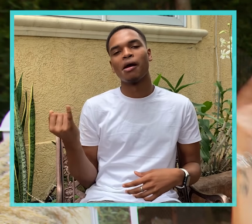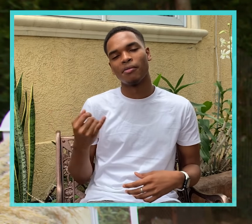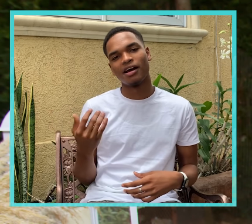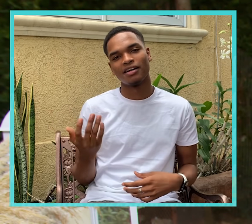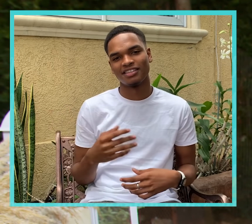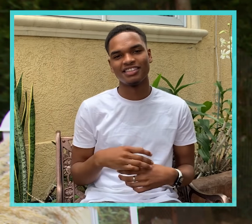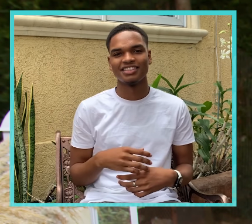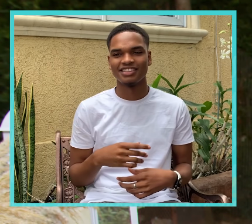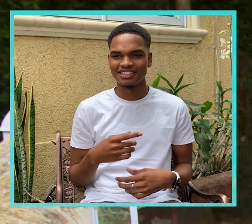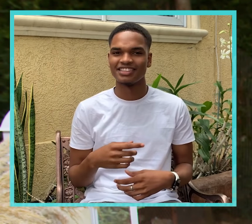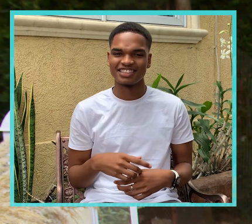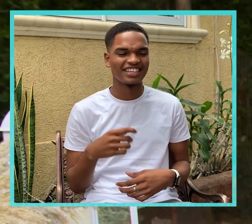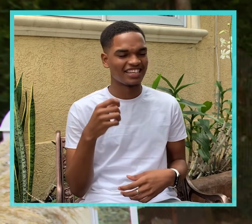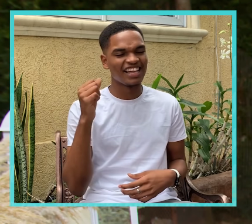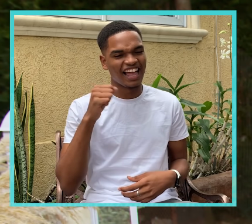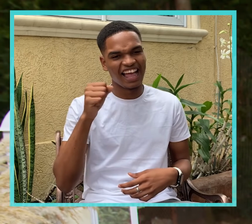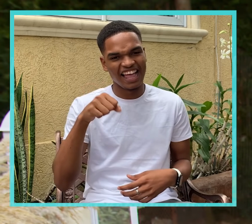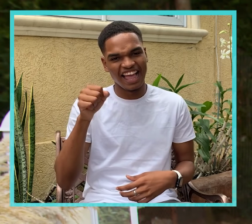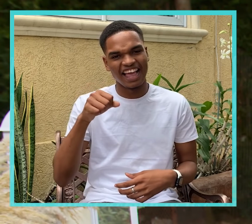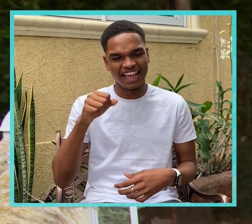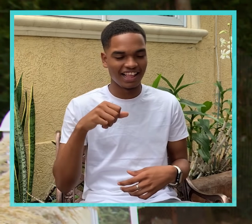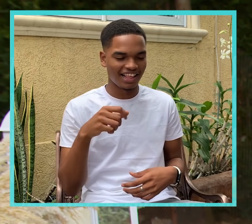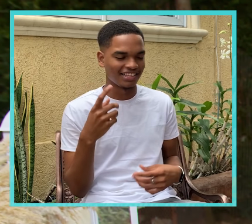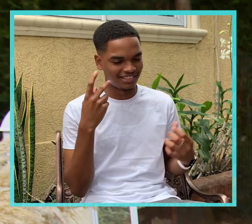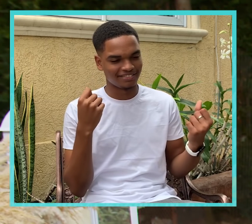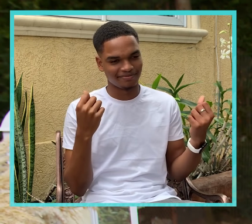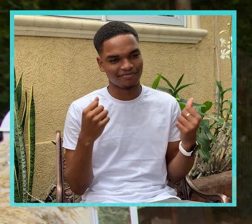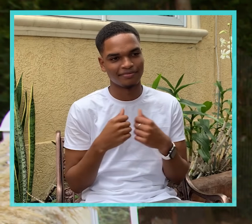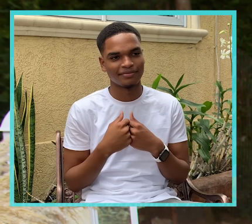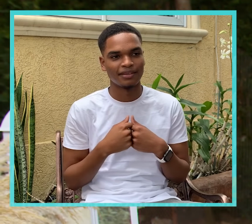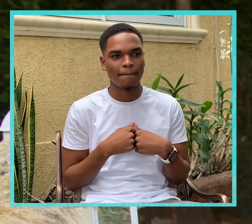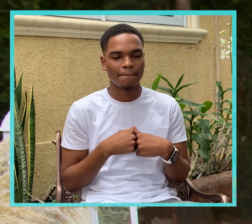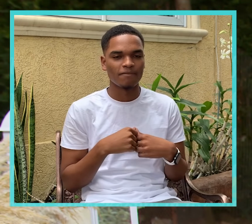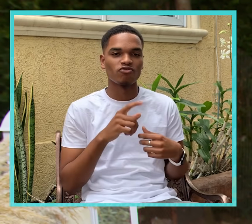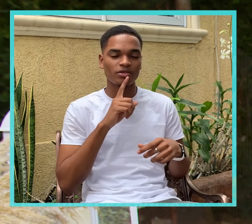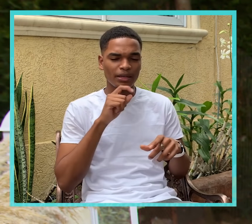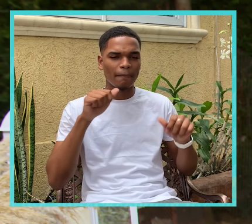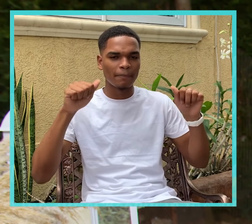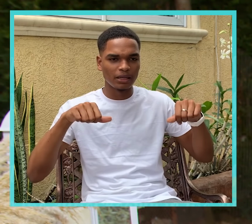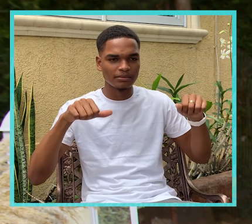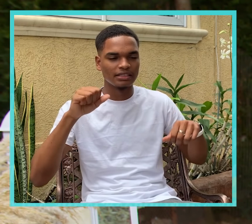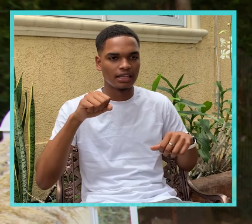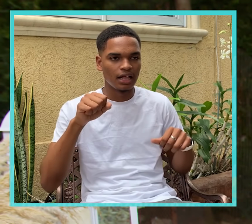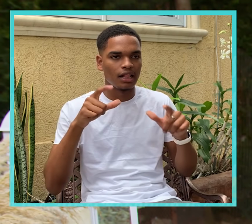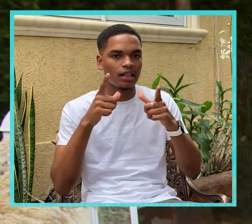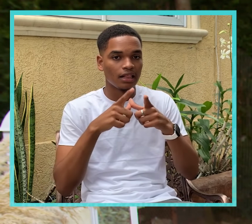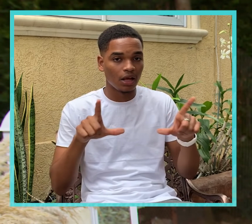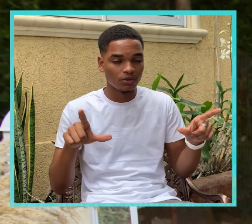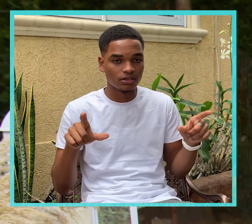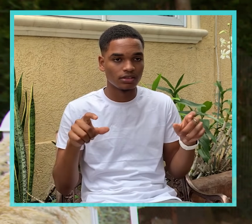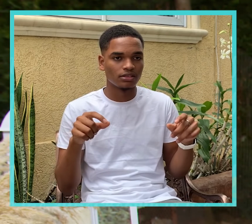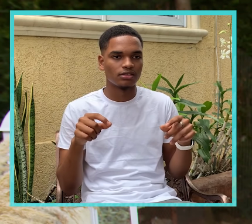Yeah, what she said. So it's possible, you know, language, again, is influenced by culture.